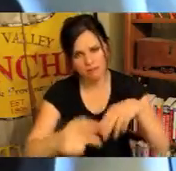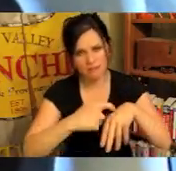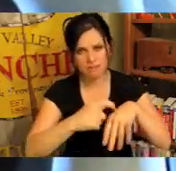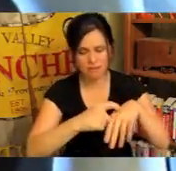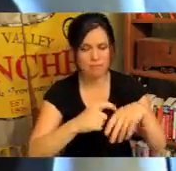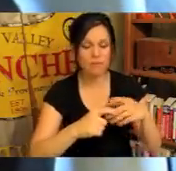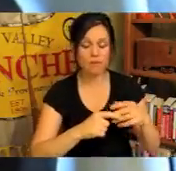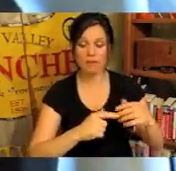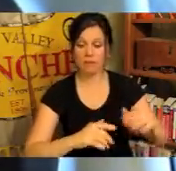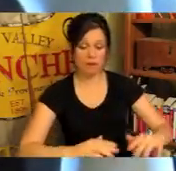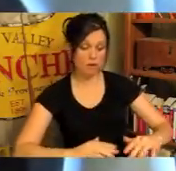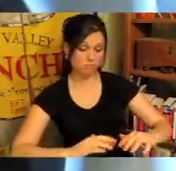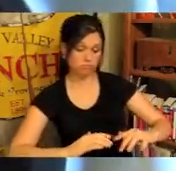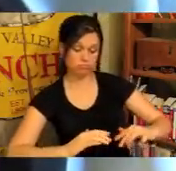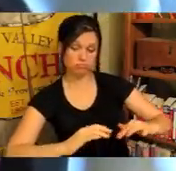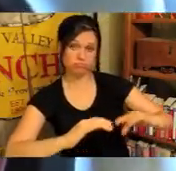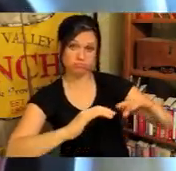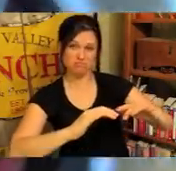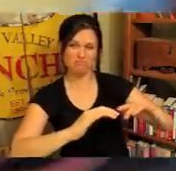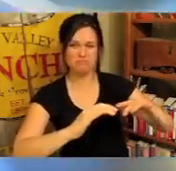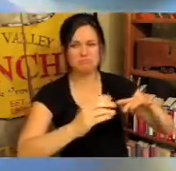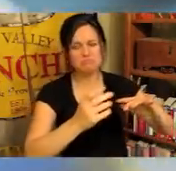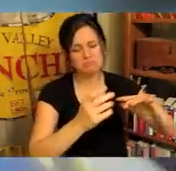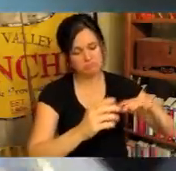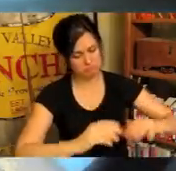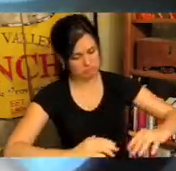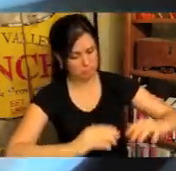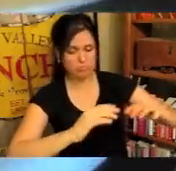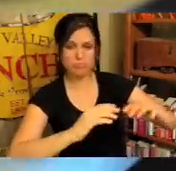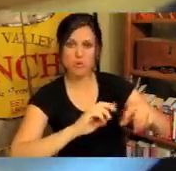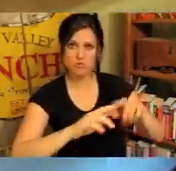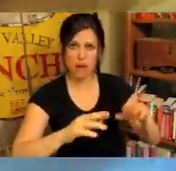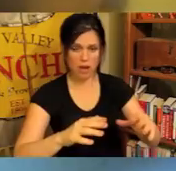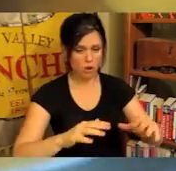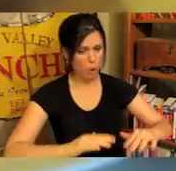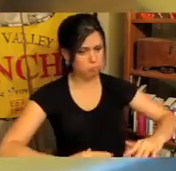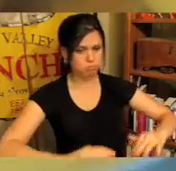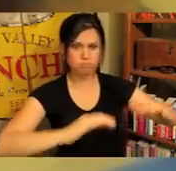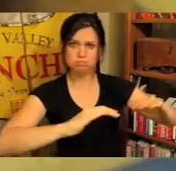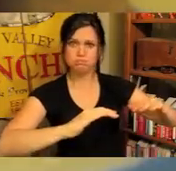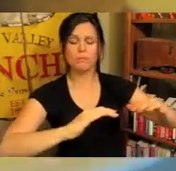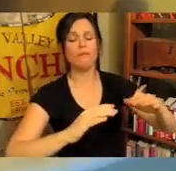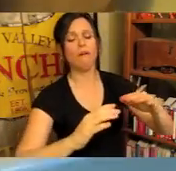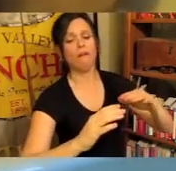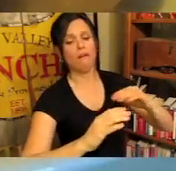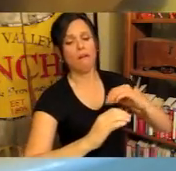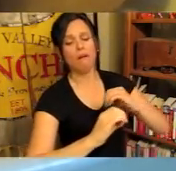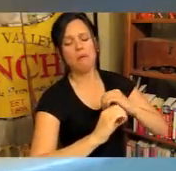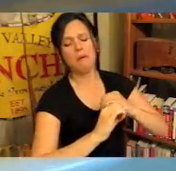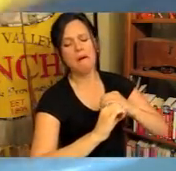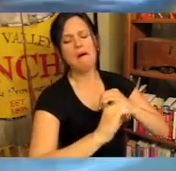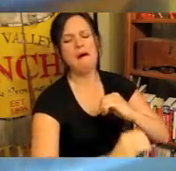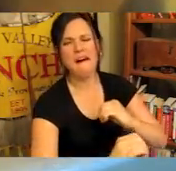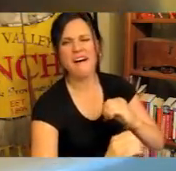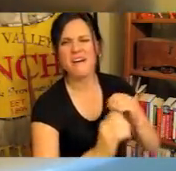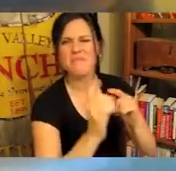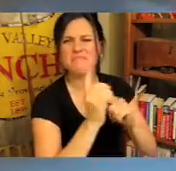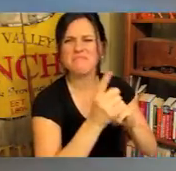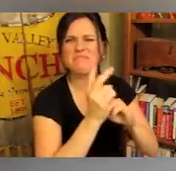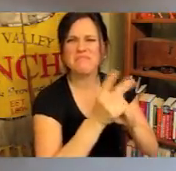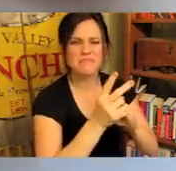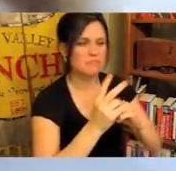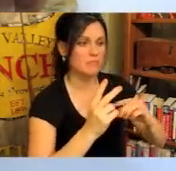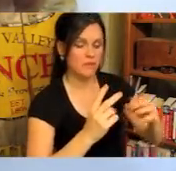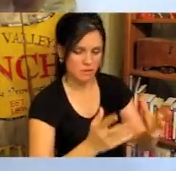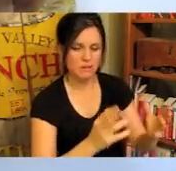Actually, we're just going to cook them until they float to the surface. And from that point, we are ready to plate up. So let's take a